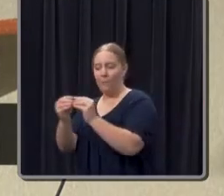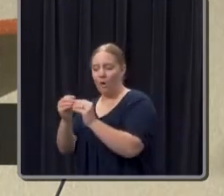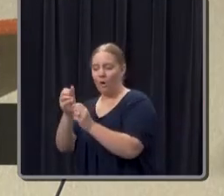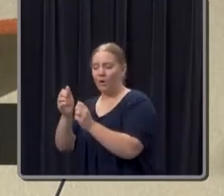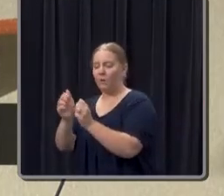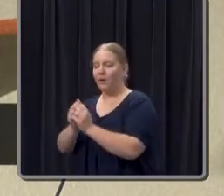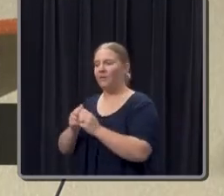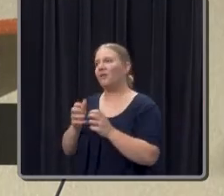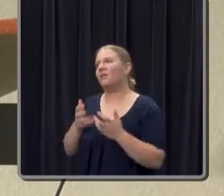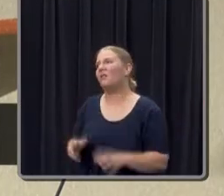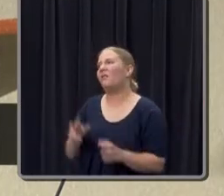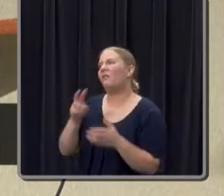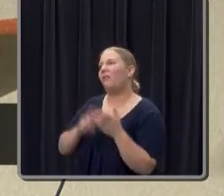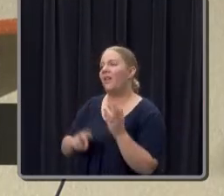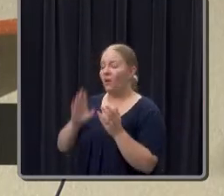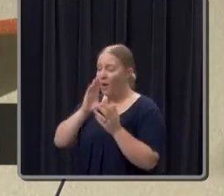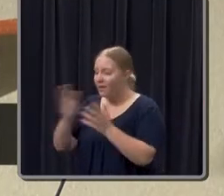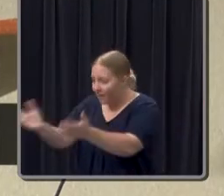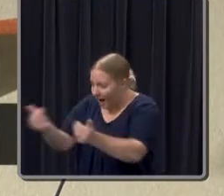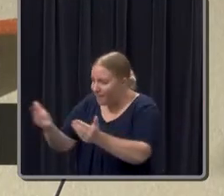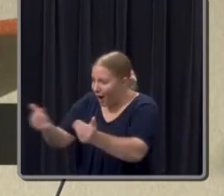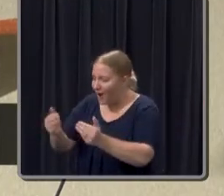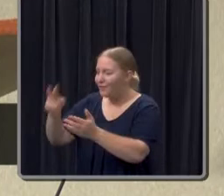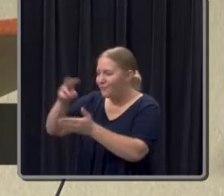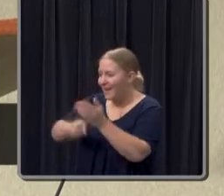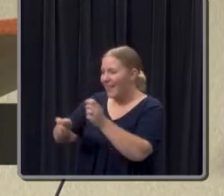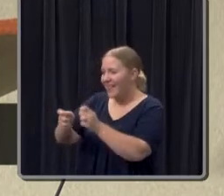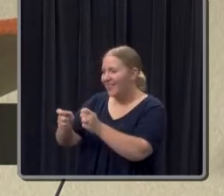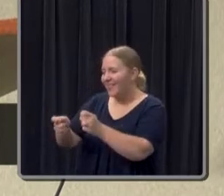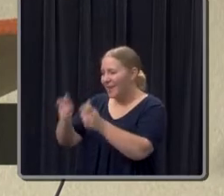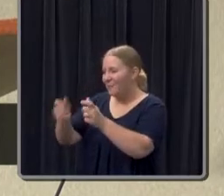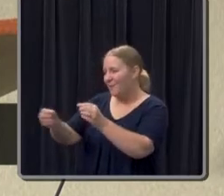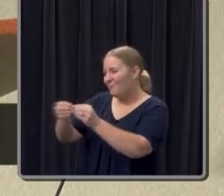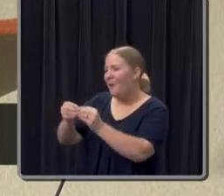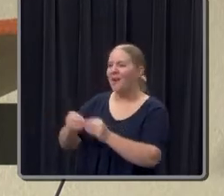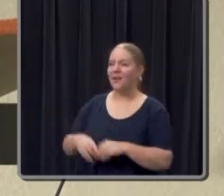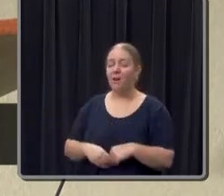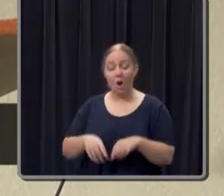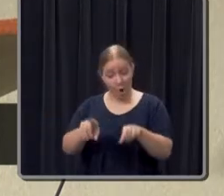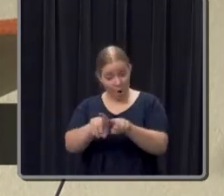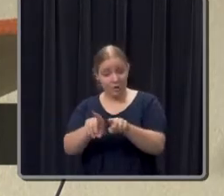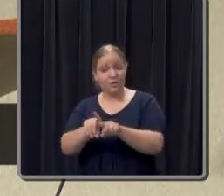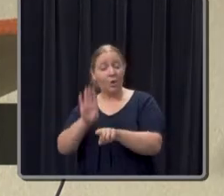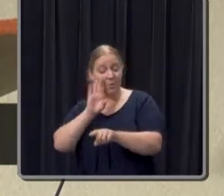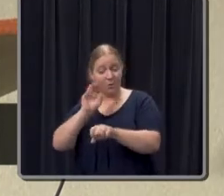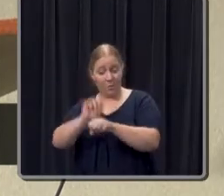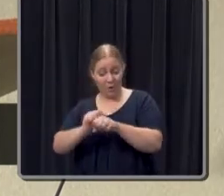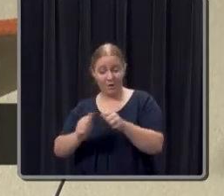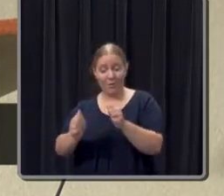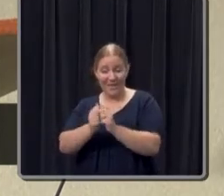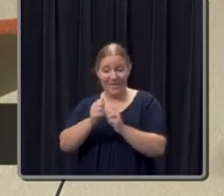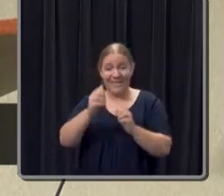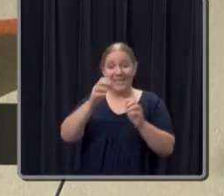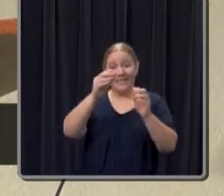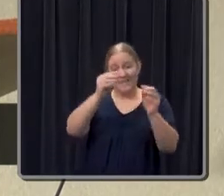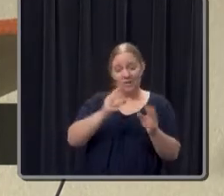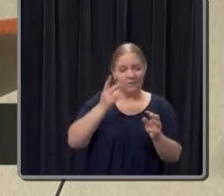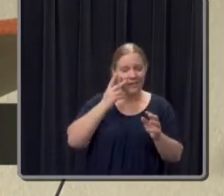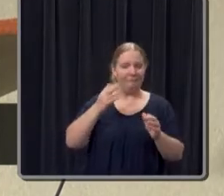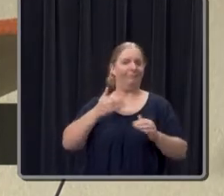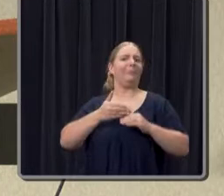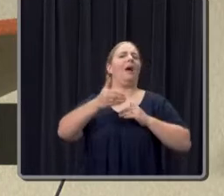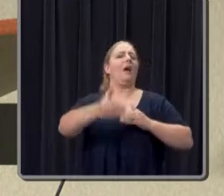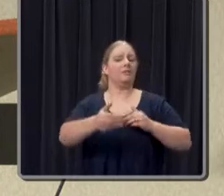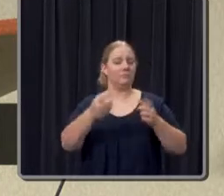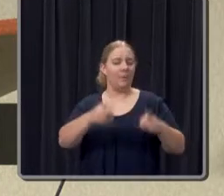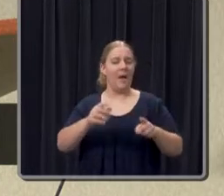on one more book, anything that'll keep them reading just a little bit longer. Along the way, I would also be working with the teacher to see what's coming up next and how